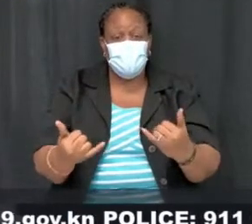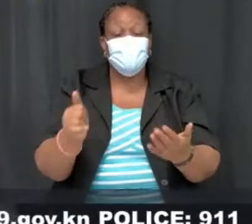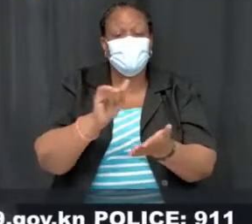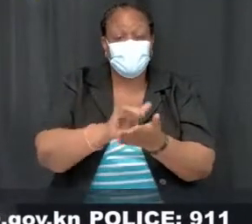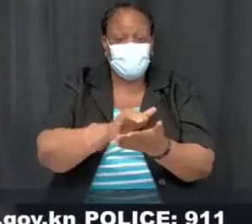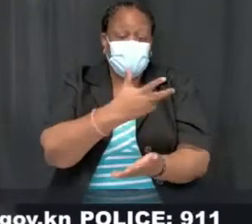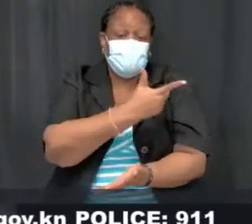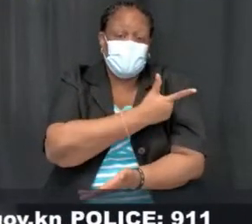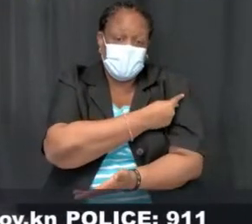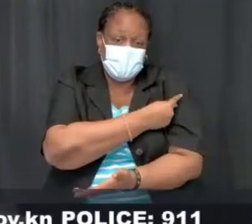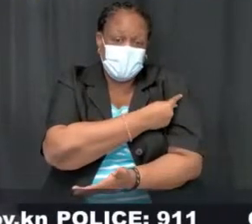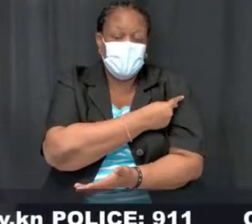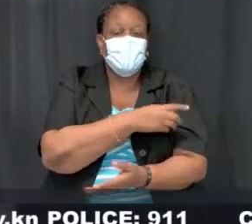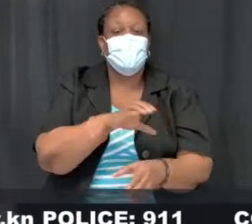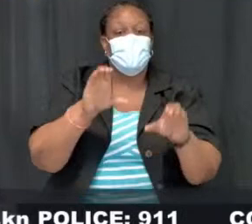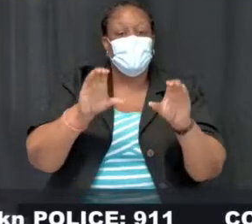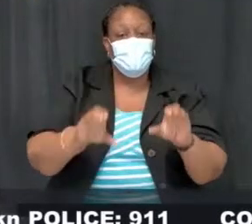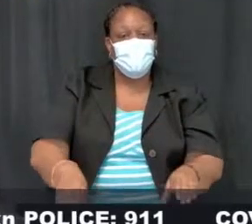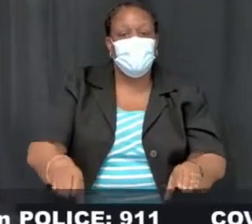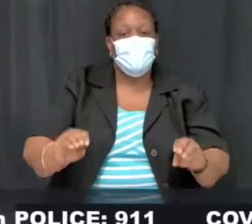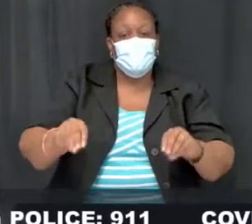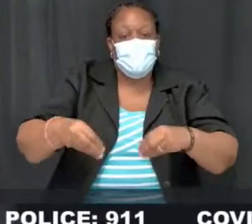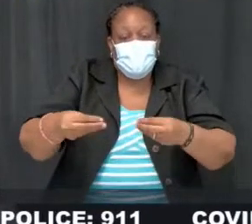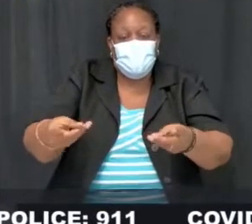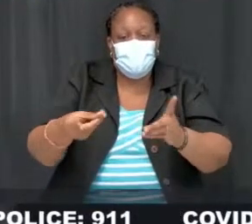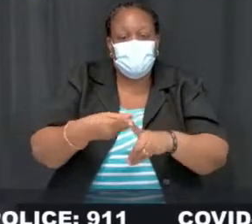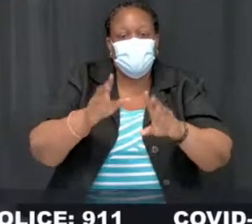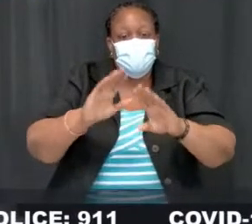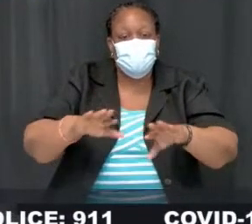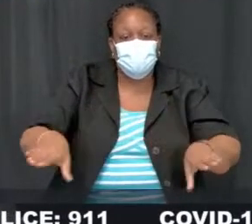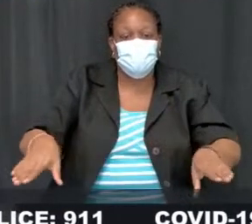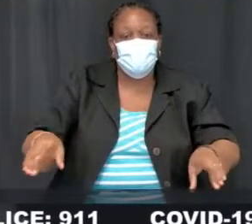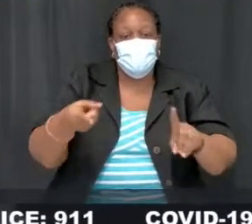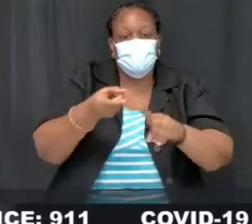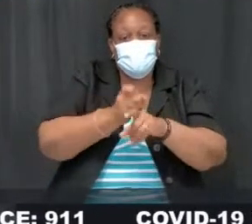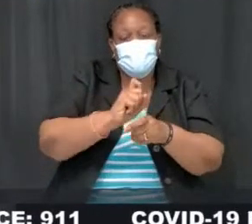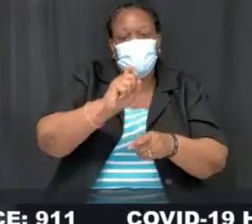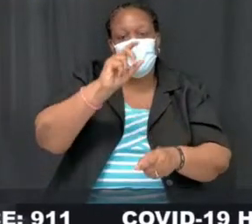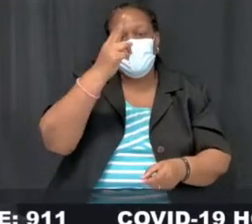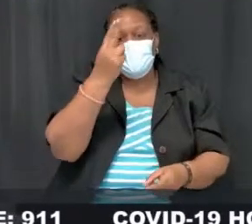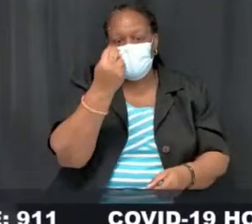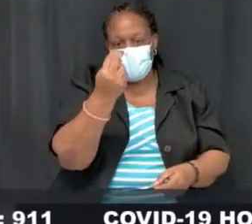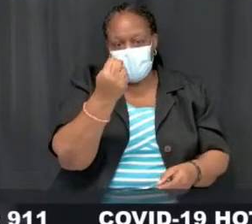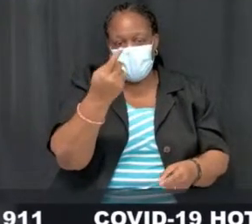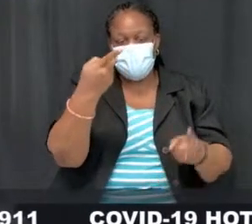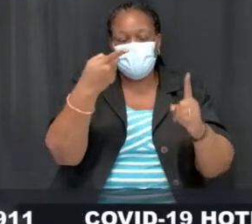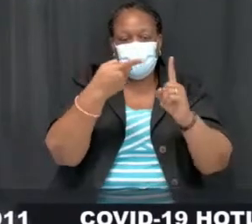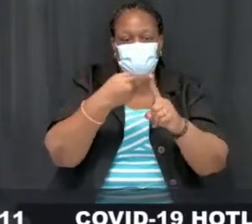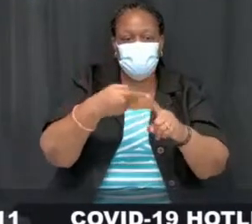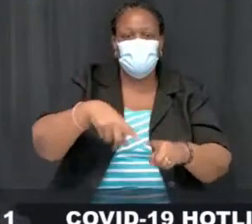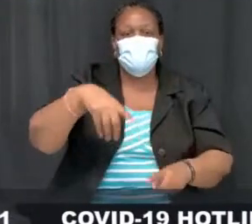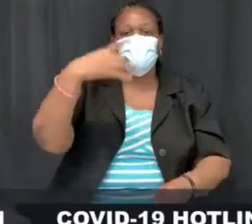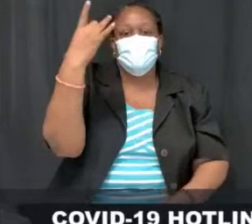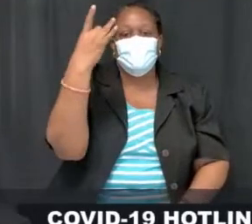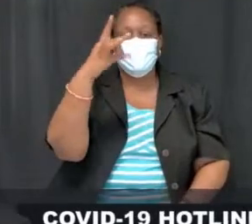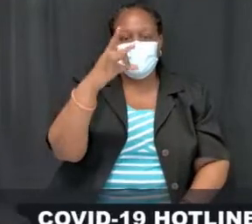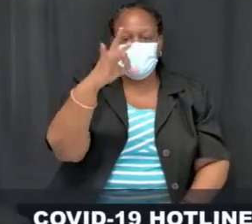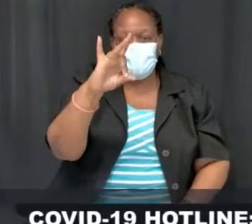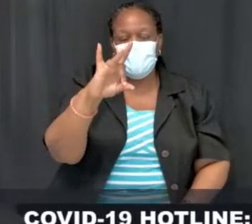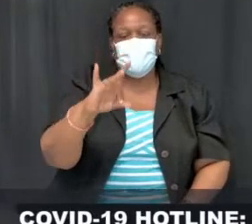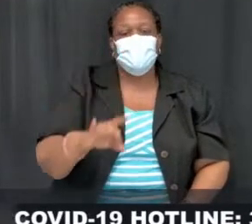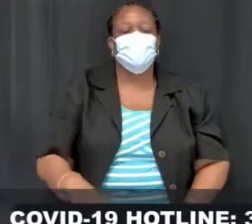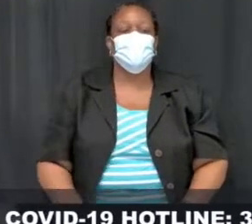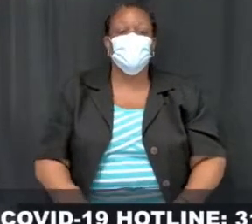you don't have to fly overseas to get them vaccinated. So now that we are getting the vaccine, use the opportunity